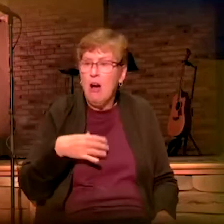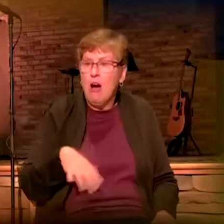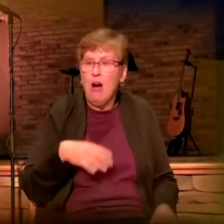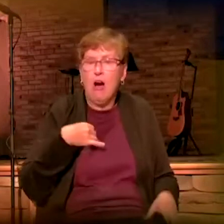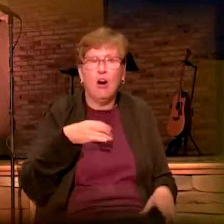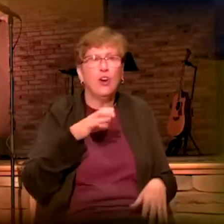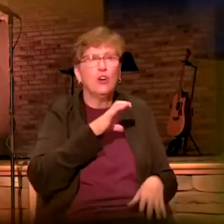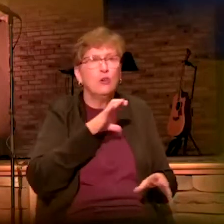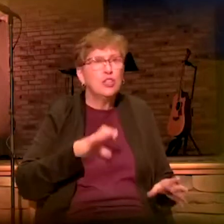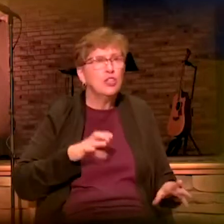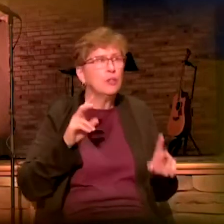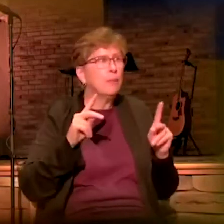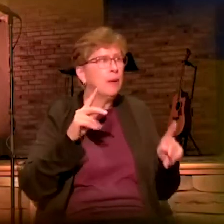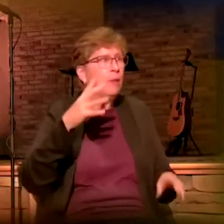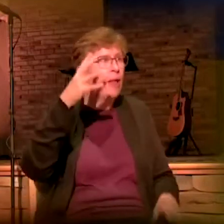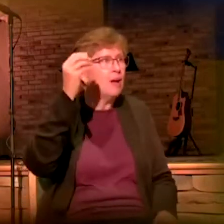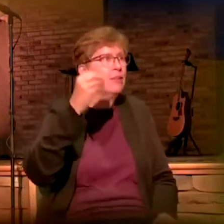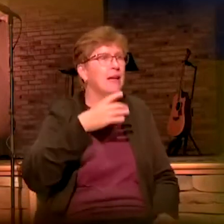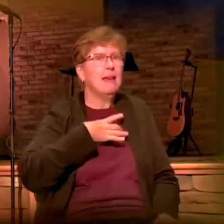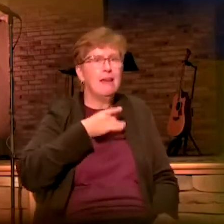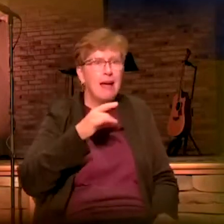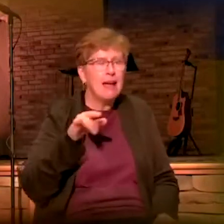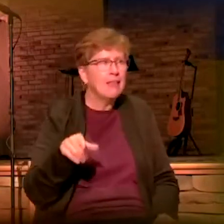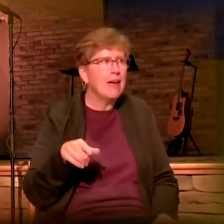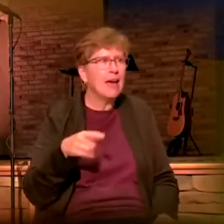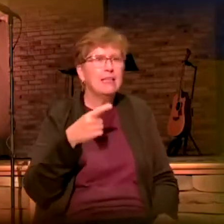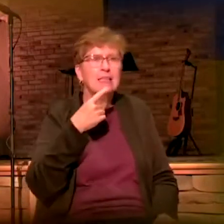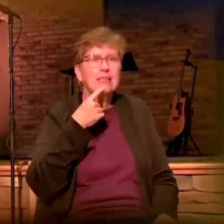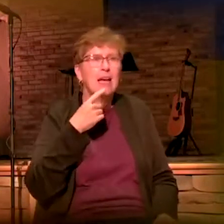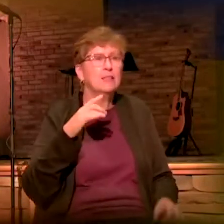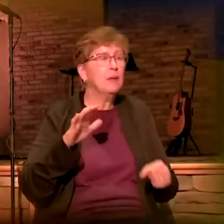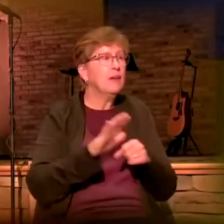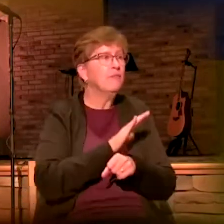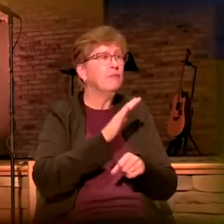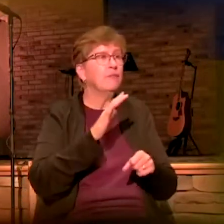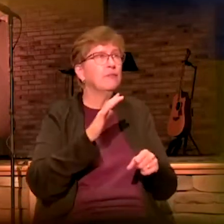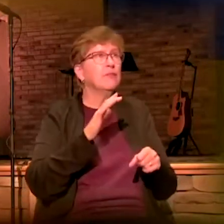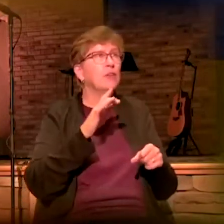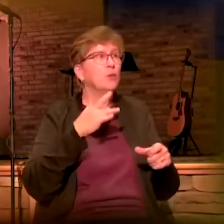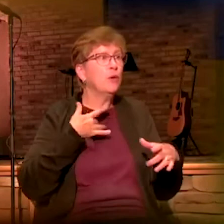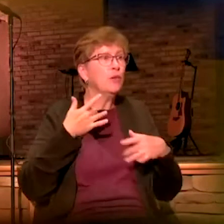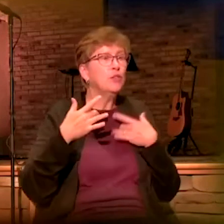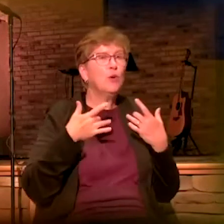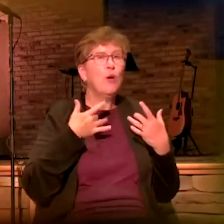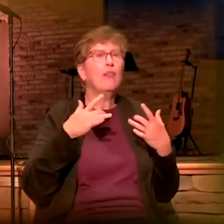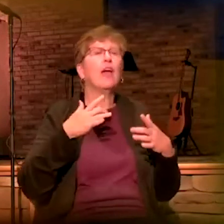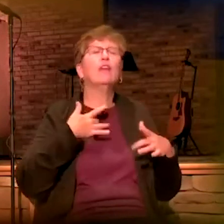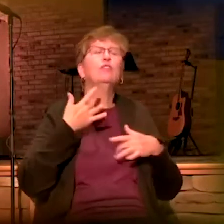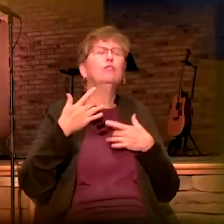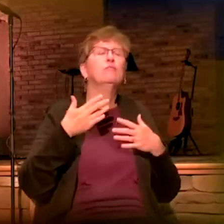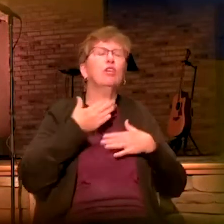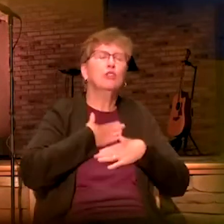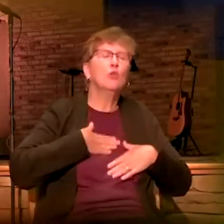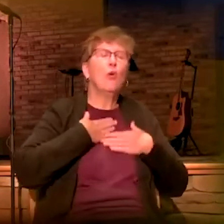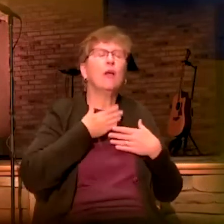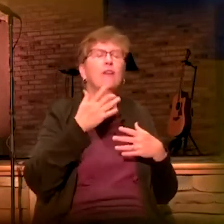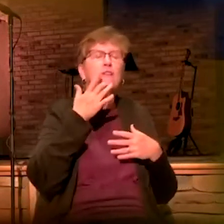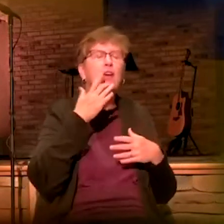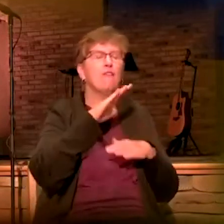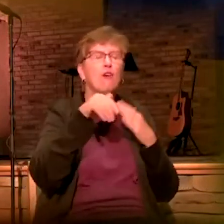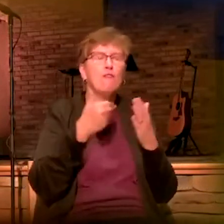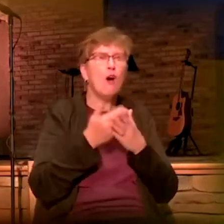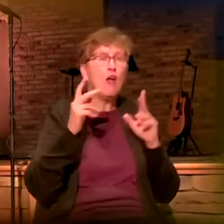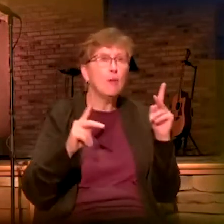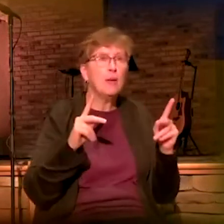on the outside liked them because it says that they enjoyed the favor of all the people. Folks, spiritually